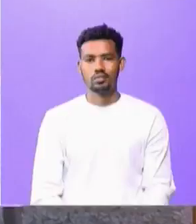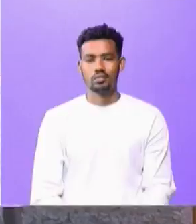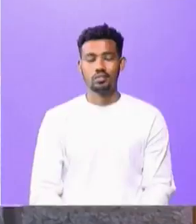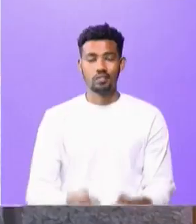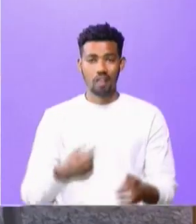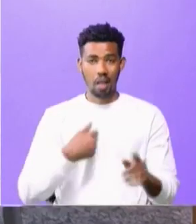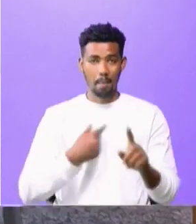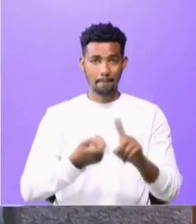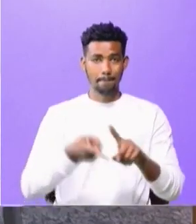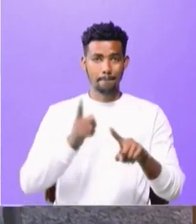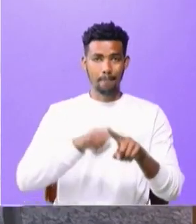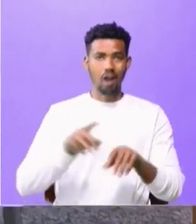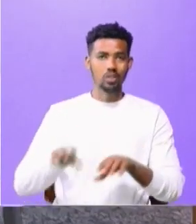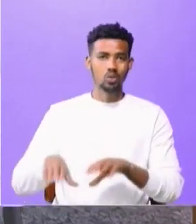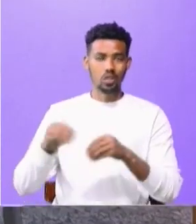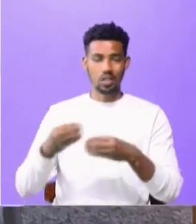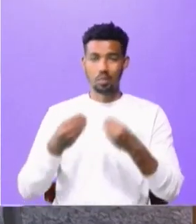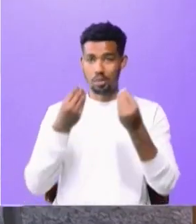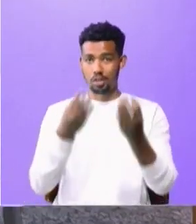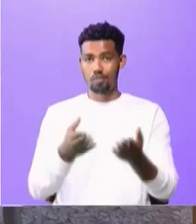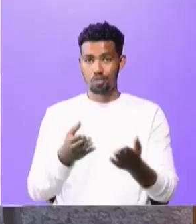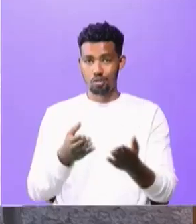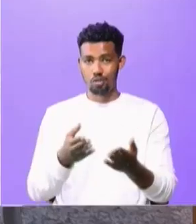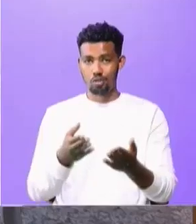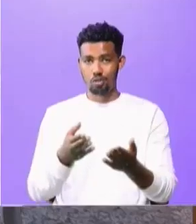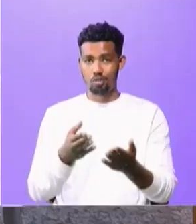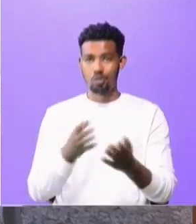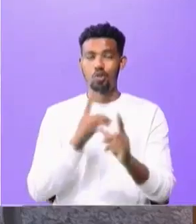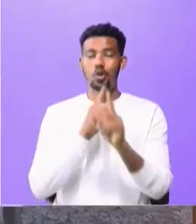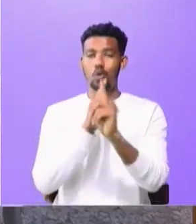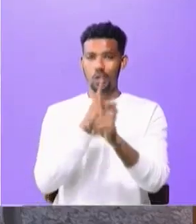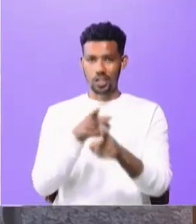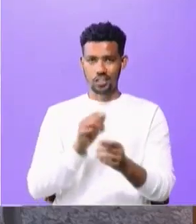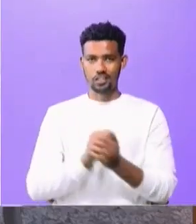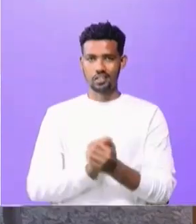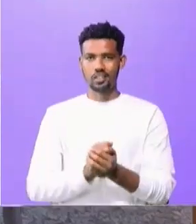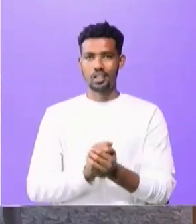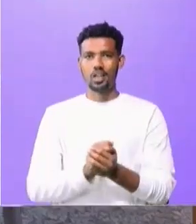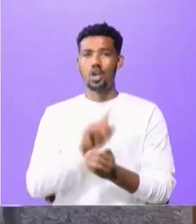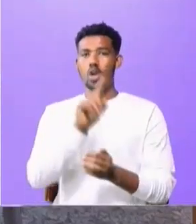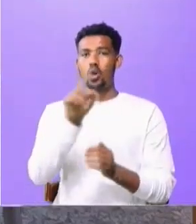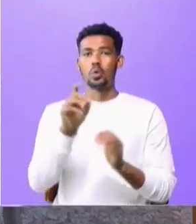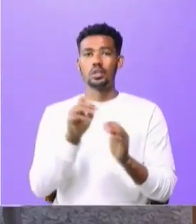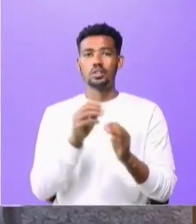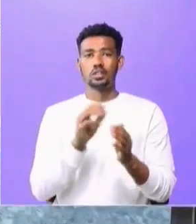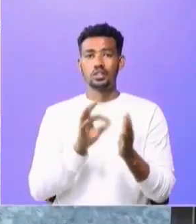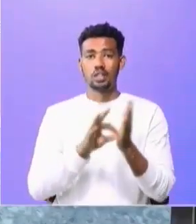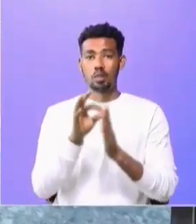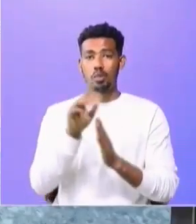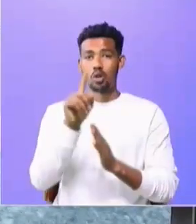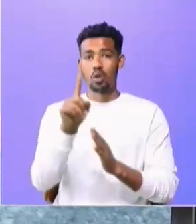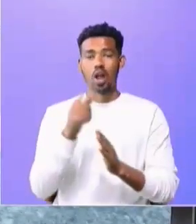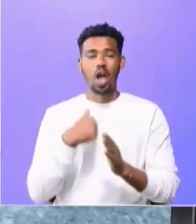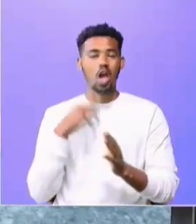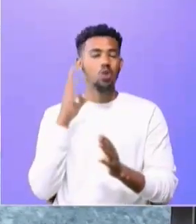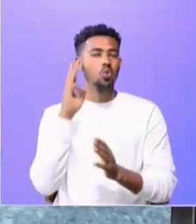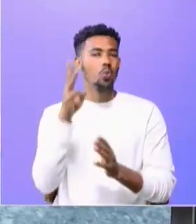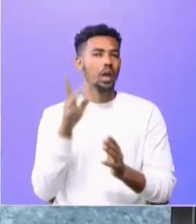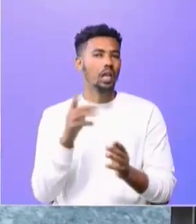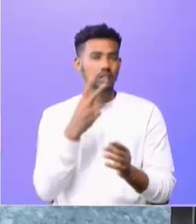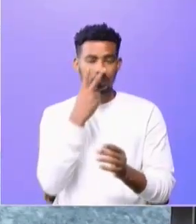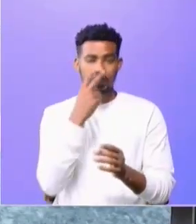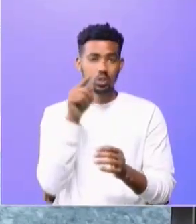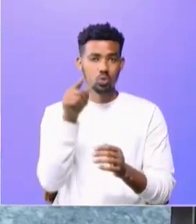I'm back, students. Let me give you correction. Question number 1, I will see you